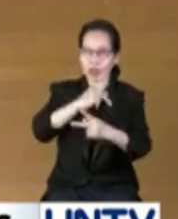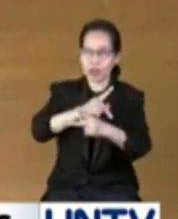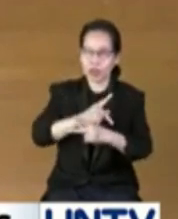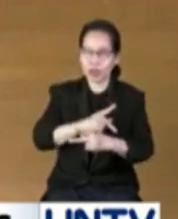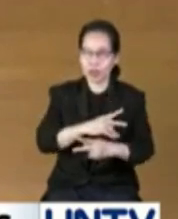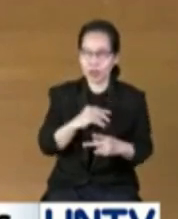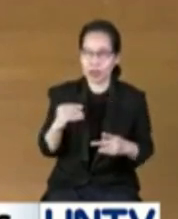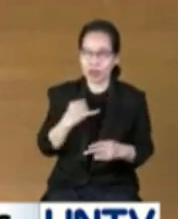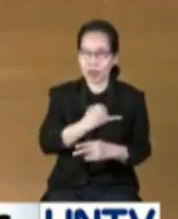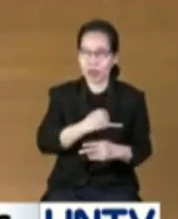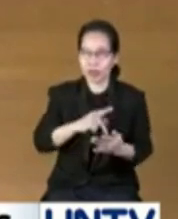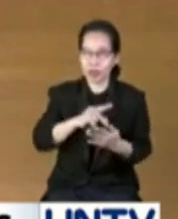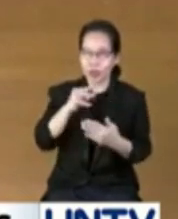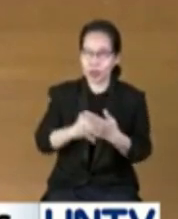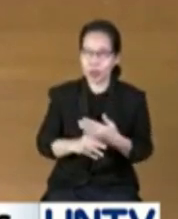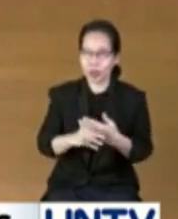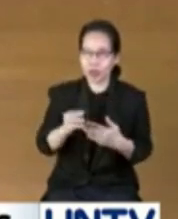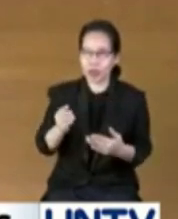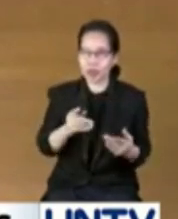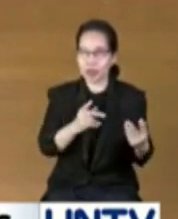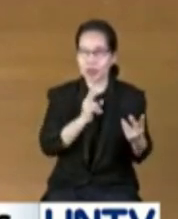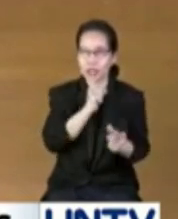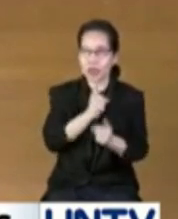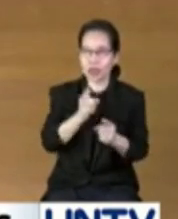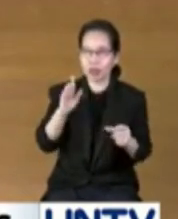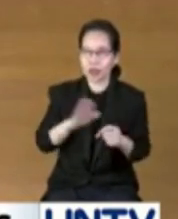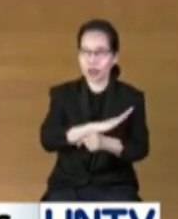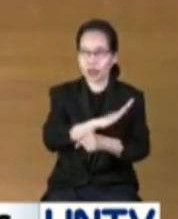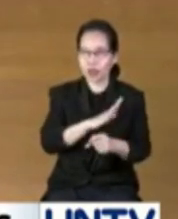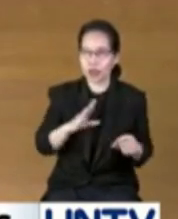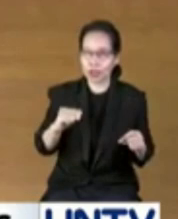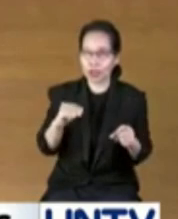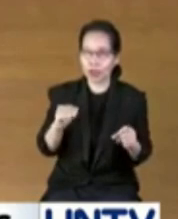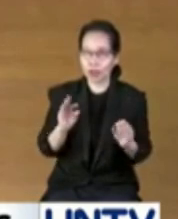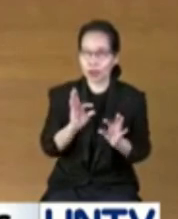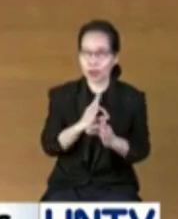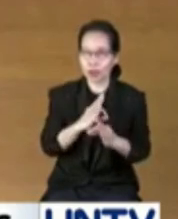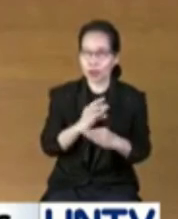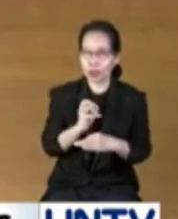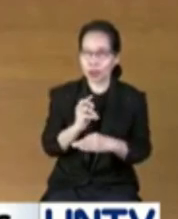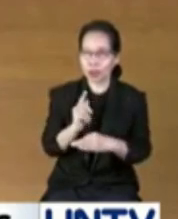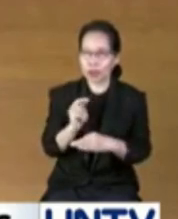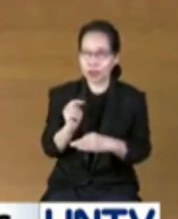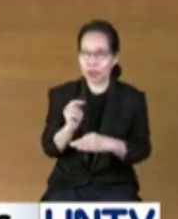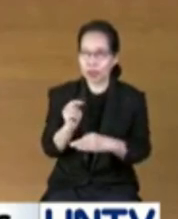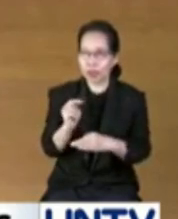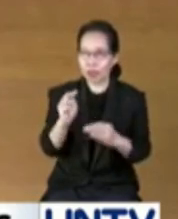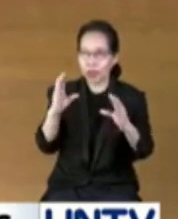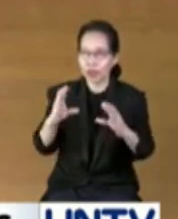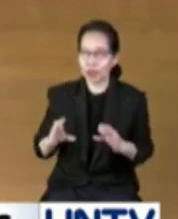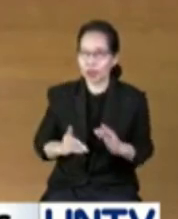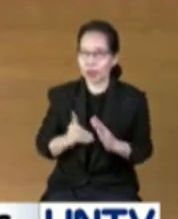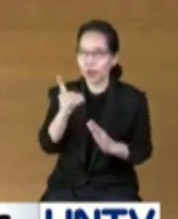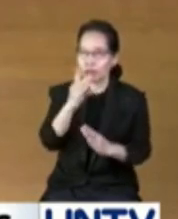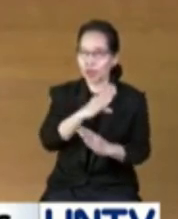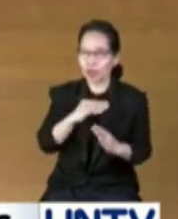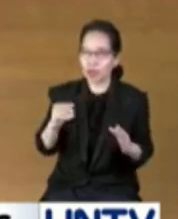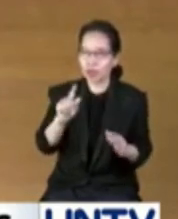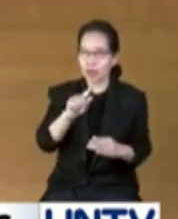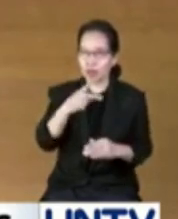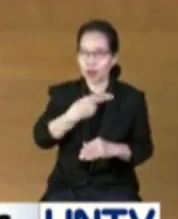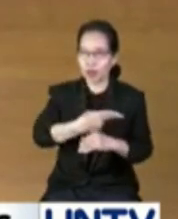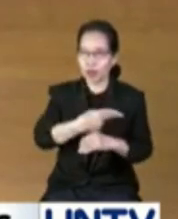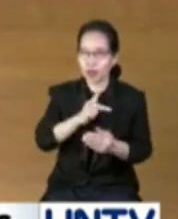programs to guarantee full decommissioning of former combatants. Through community development and livelihood programs, the